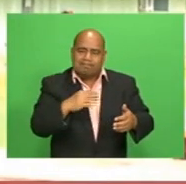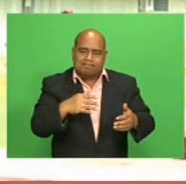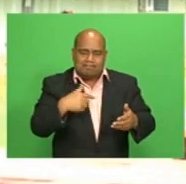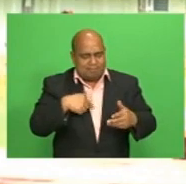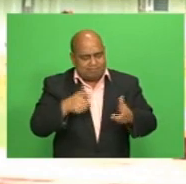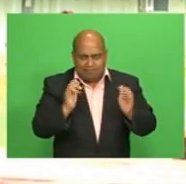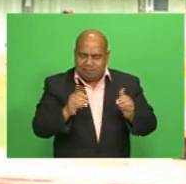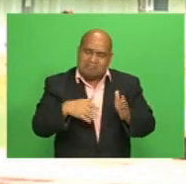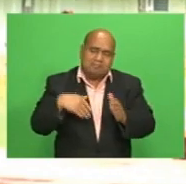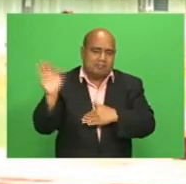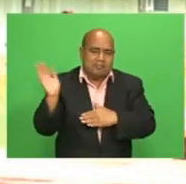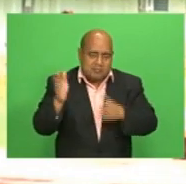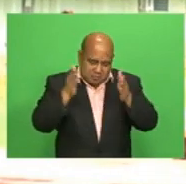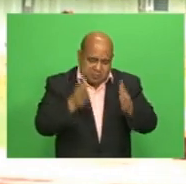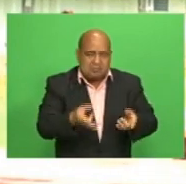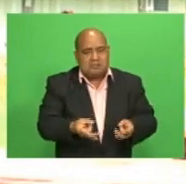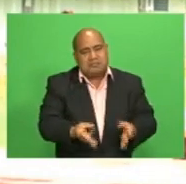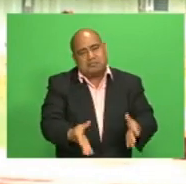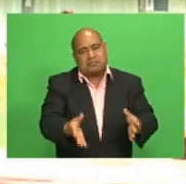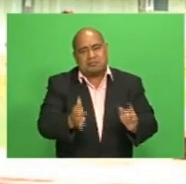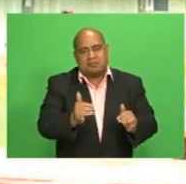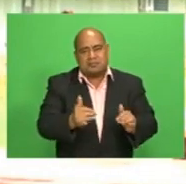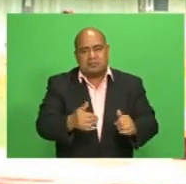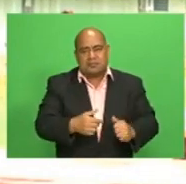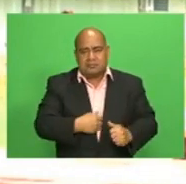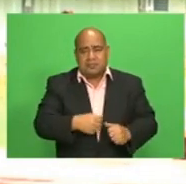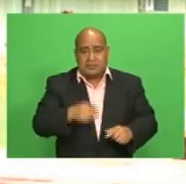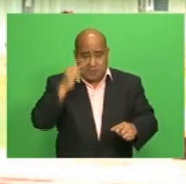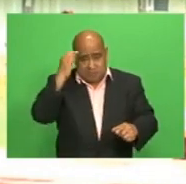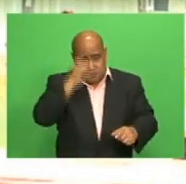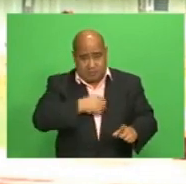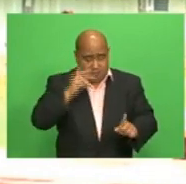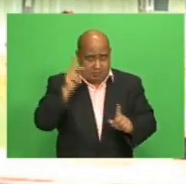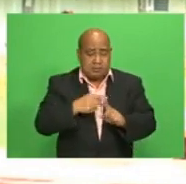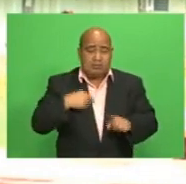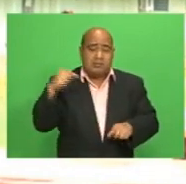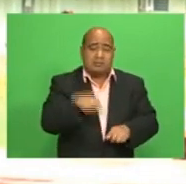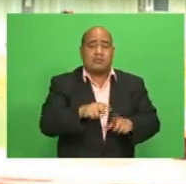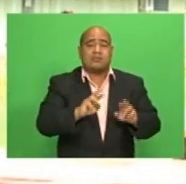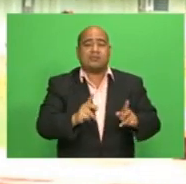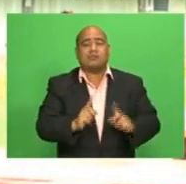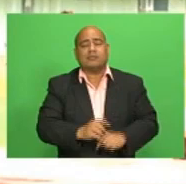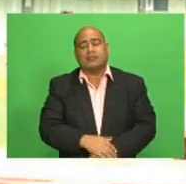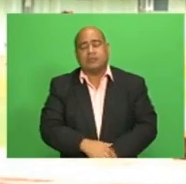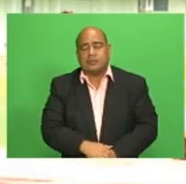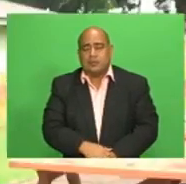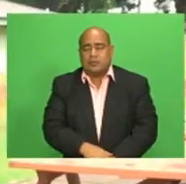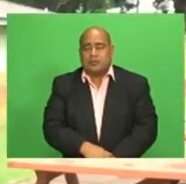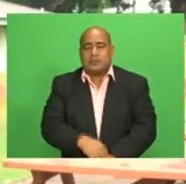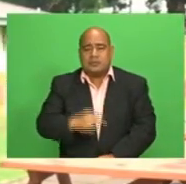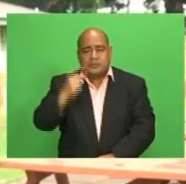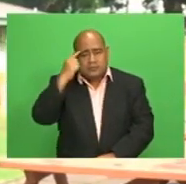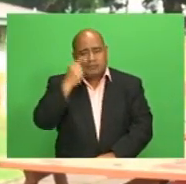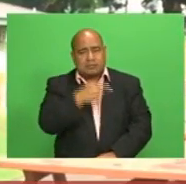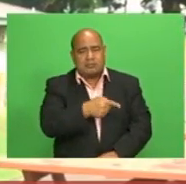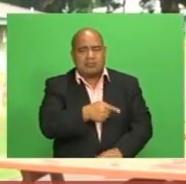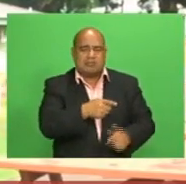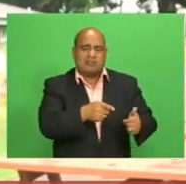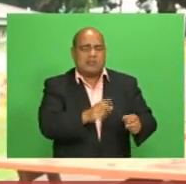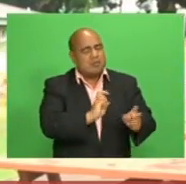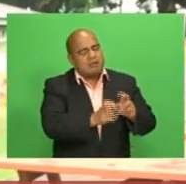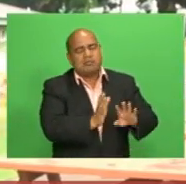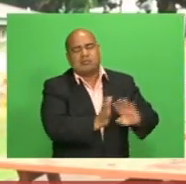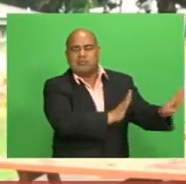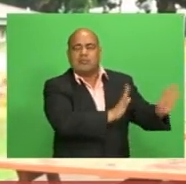since it's the main reason I'm here. And I think we should sort out the issues. I don't know anything about